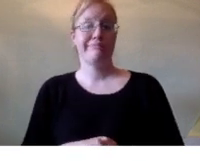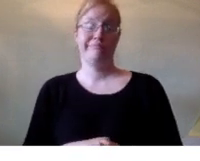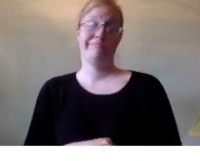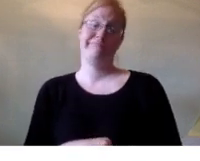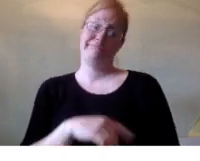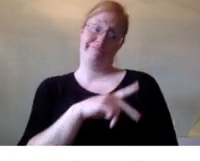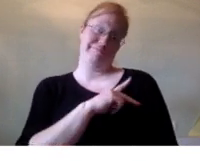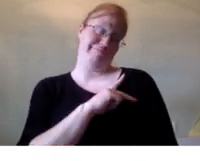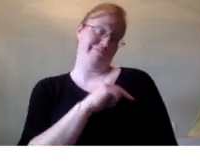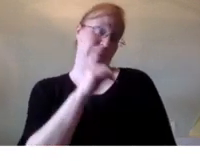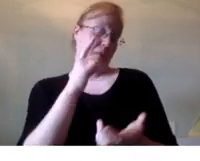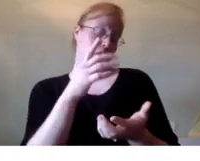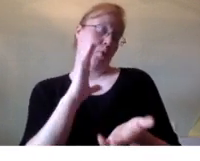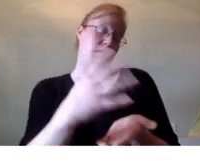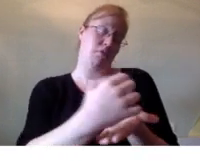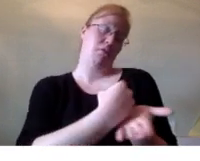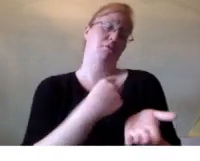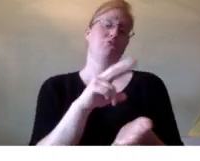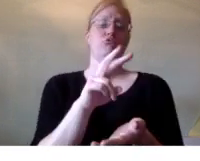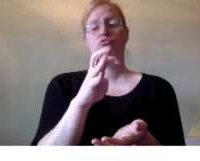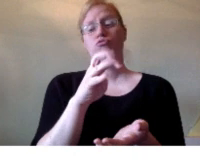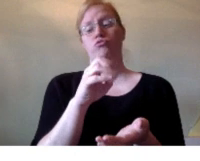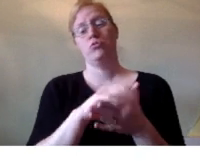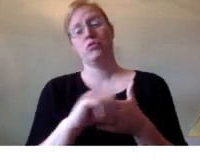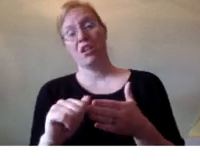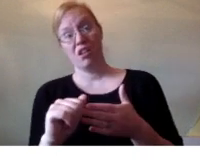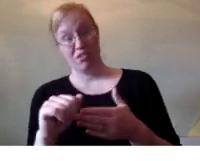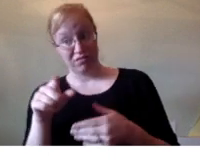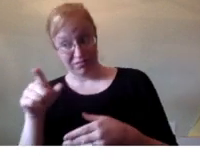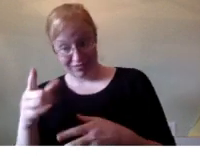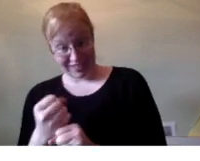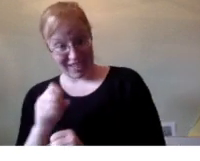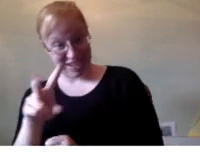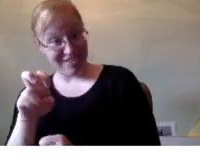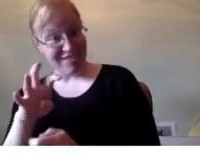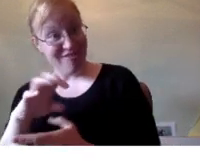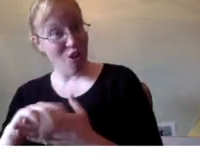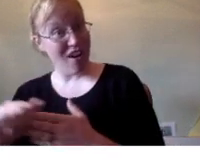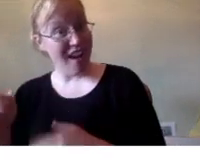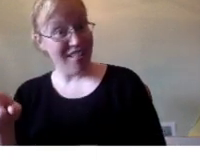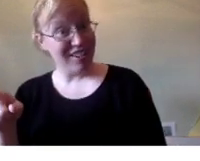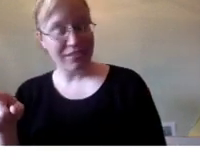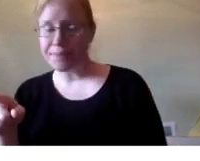Keisha thinks she's going to get $240. Does she get $240?